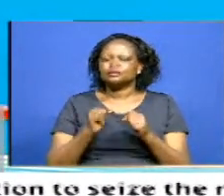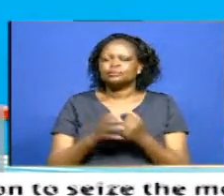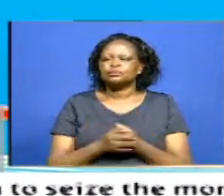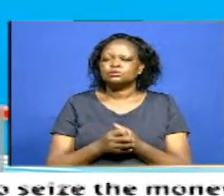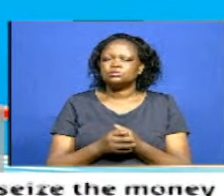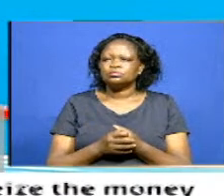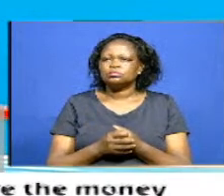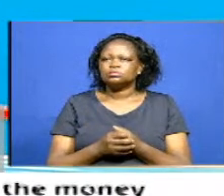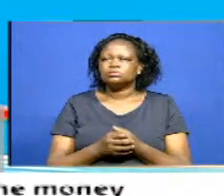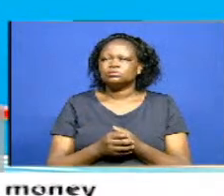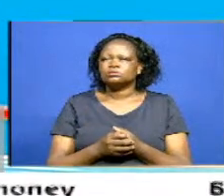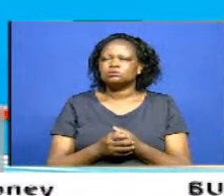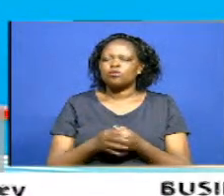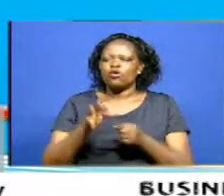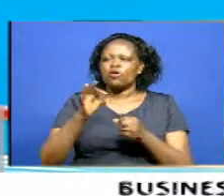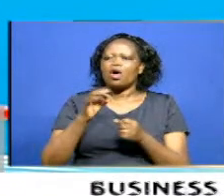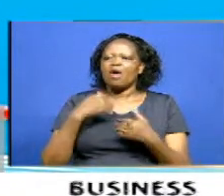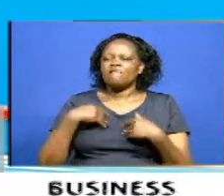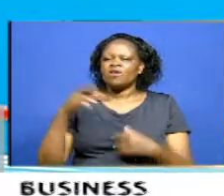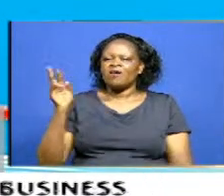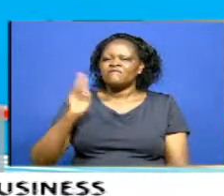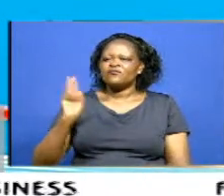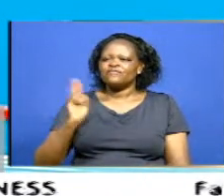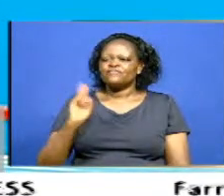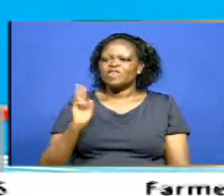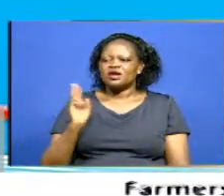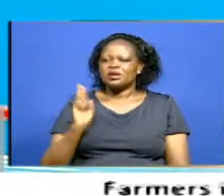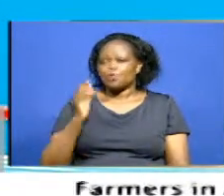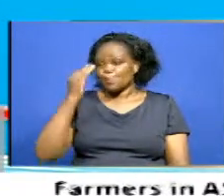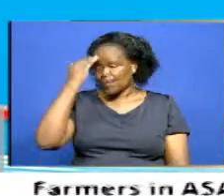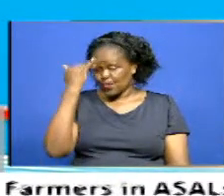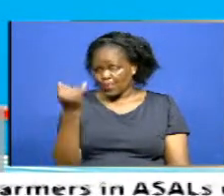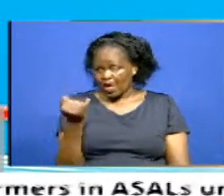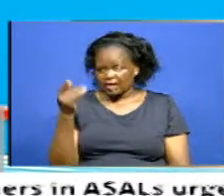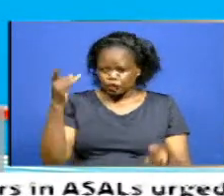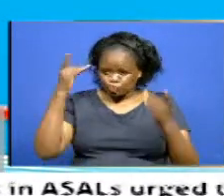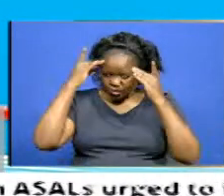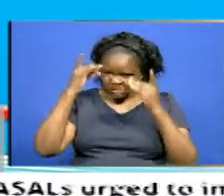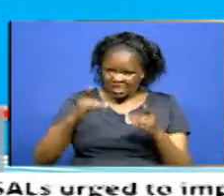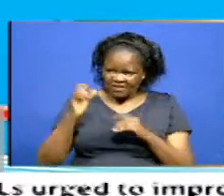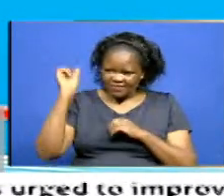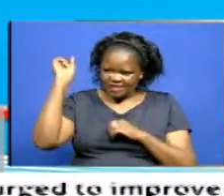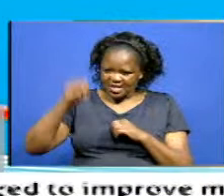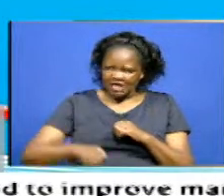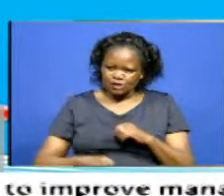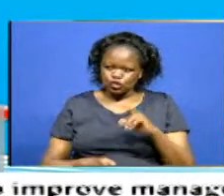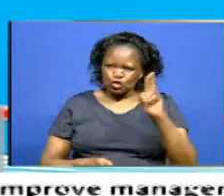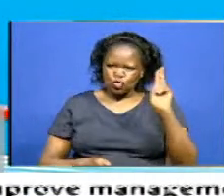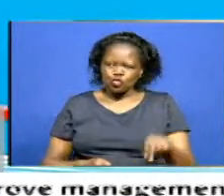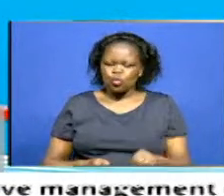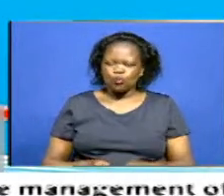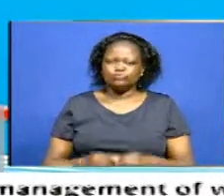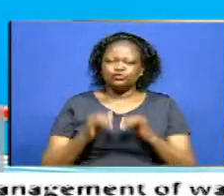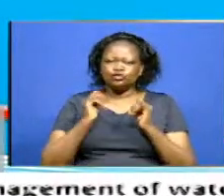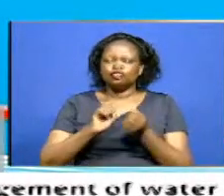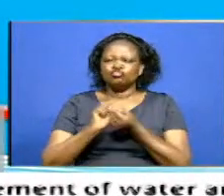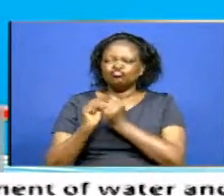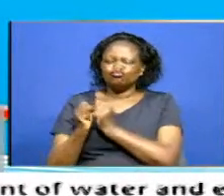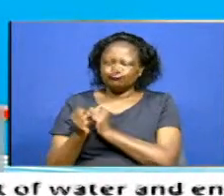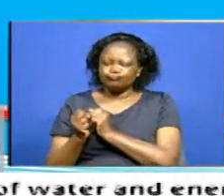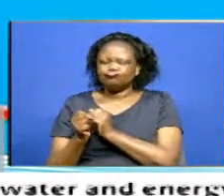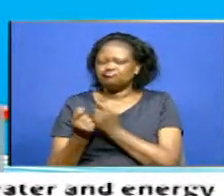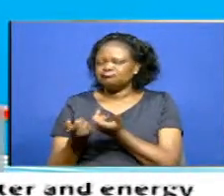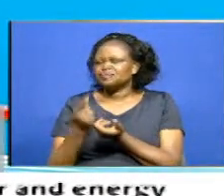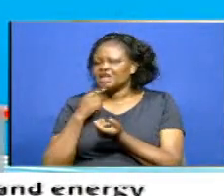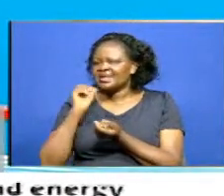the ballot boxes in a bid to choose whether to say yes to the new amendments or to say